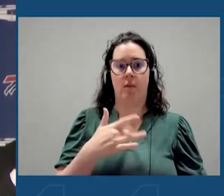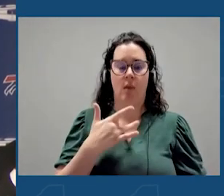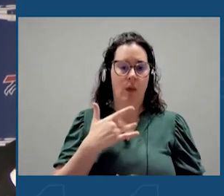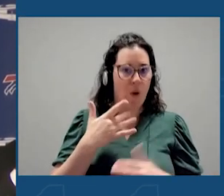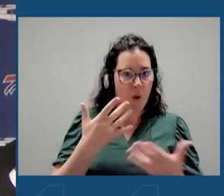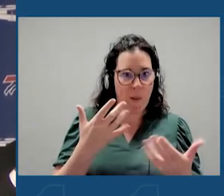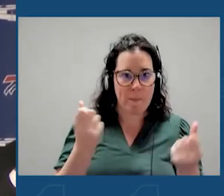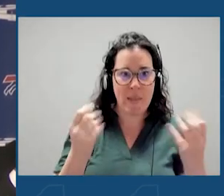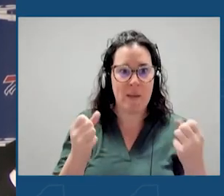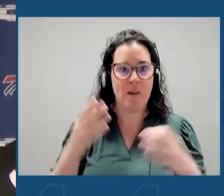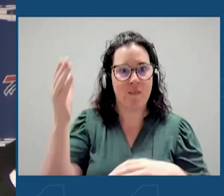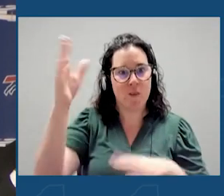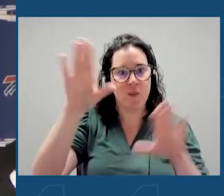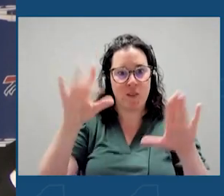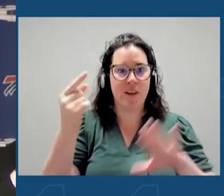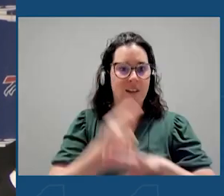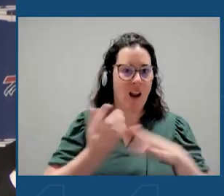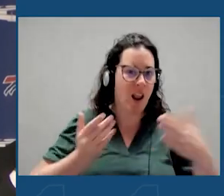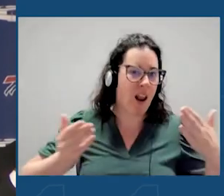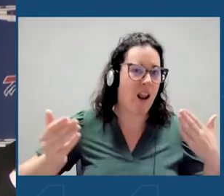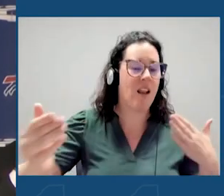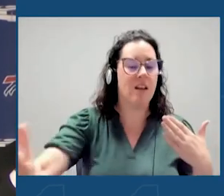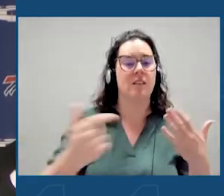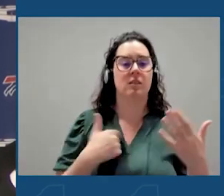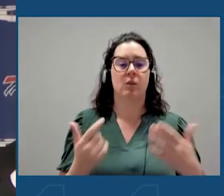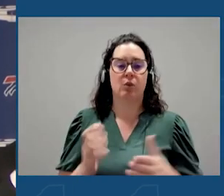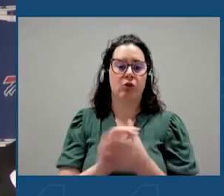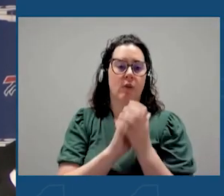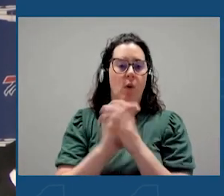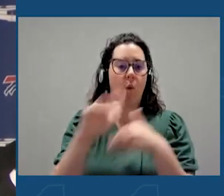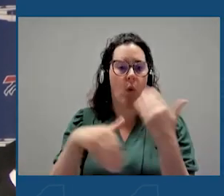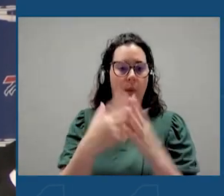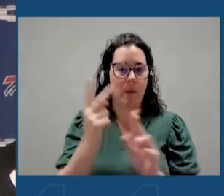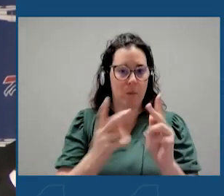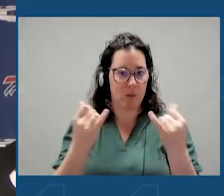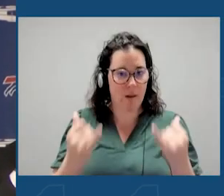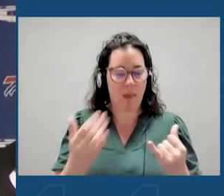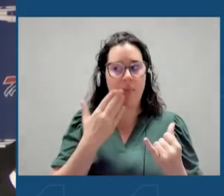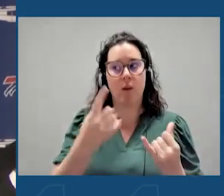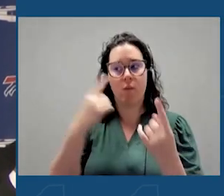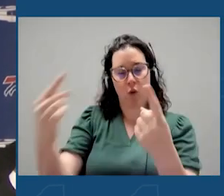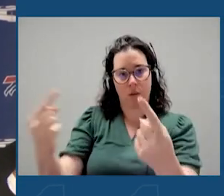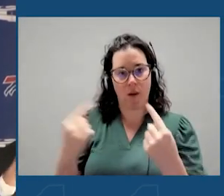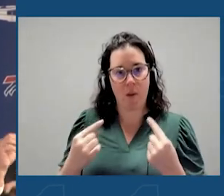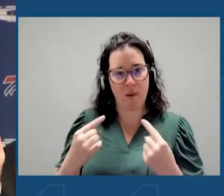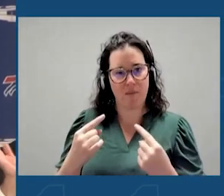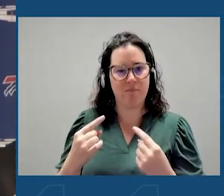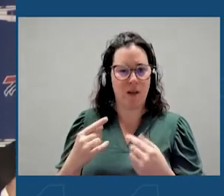days. Congratulations to everyone that's here today. Thank you for being with us, and go Bills.